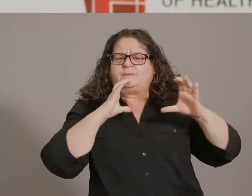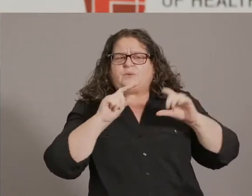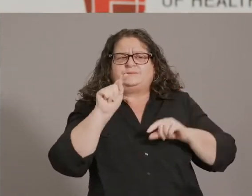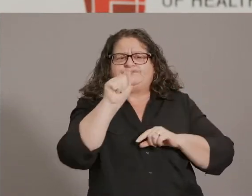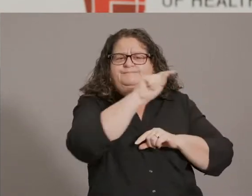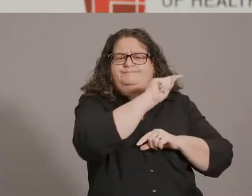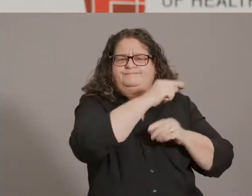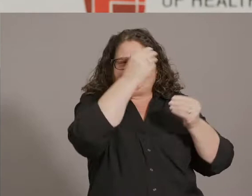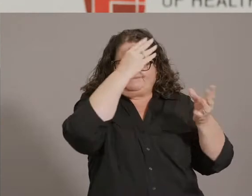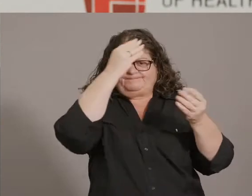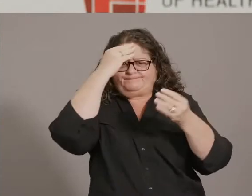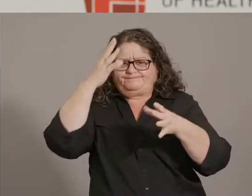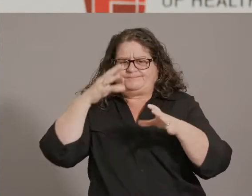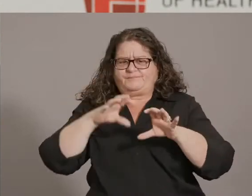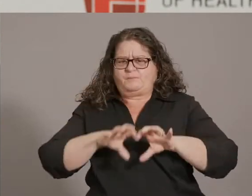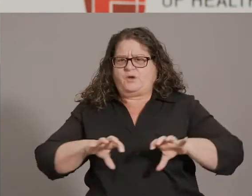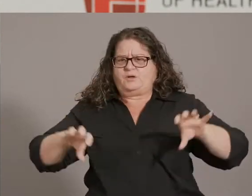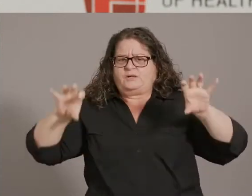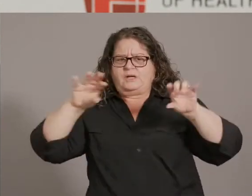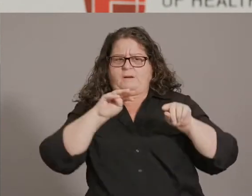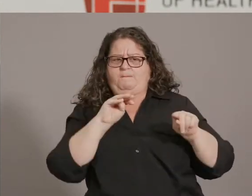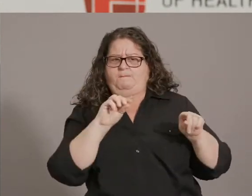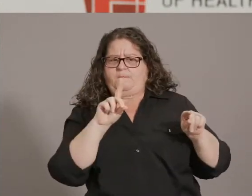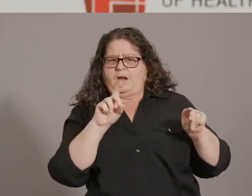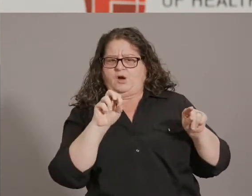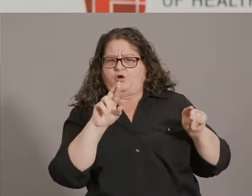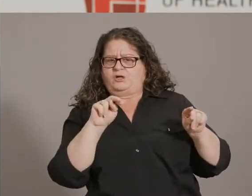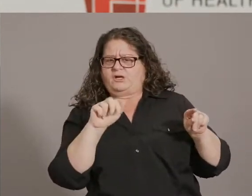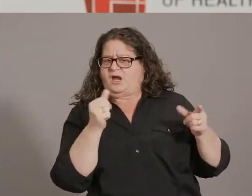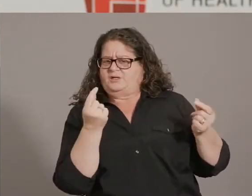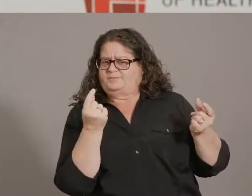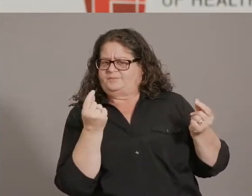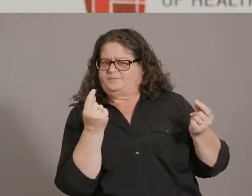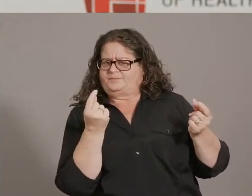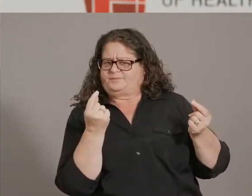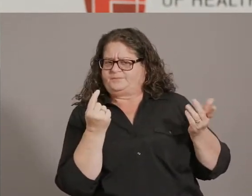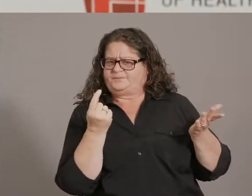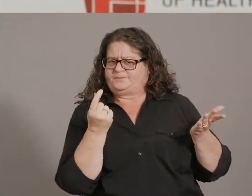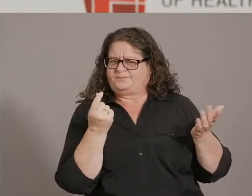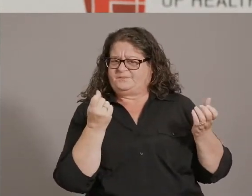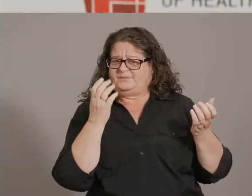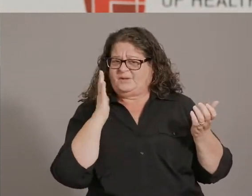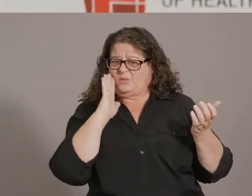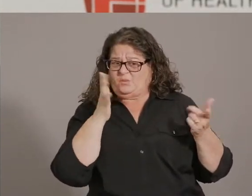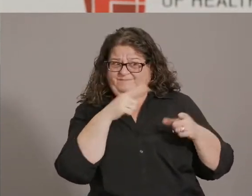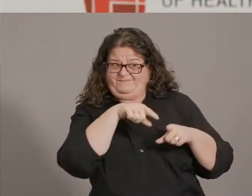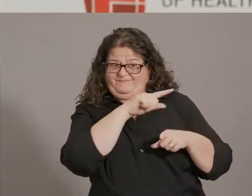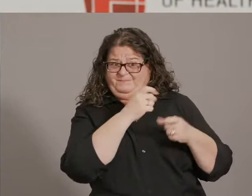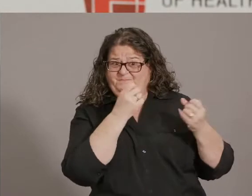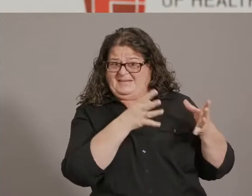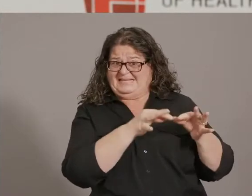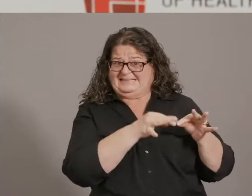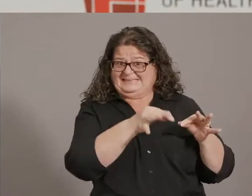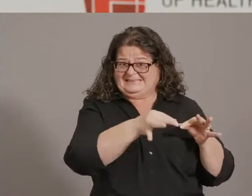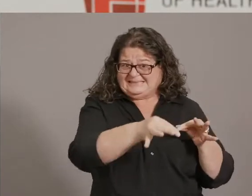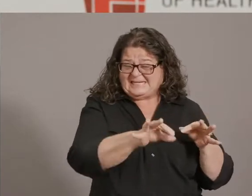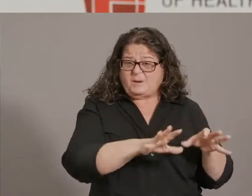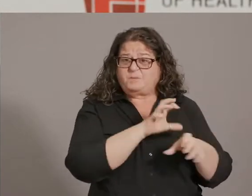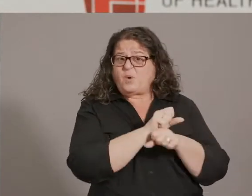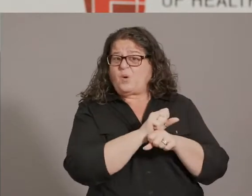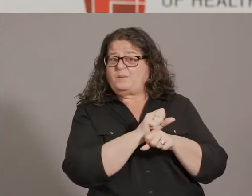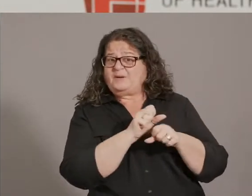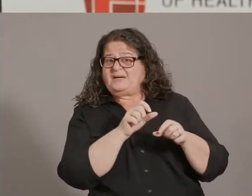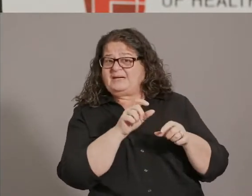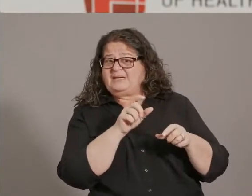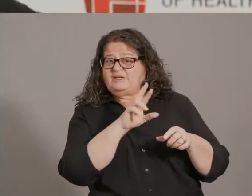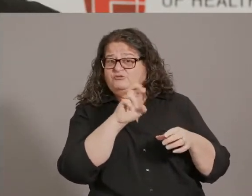to run their vaccination sites? We know a number of those counties are having to postpone appointments, postpone events, now totaling in thousands